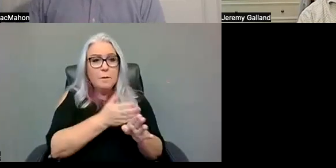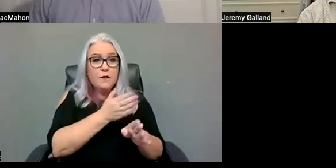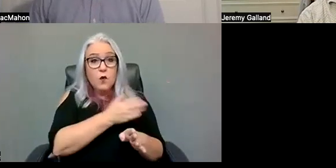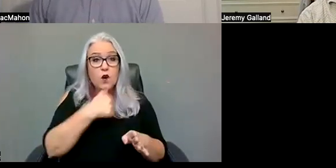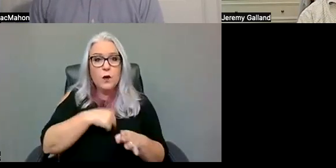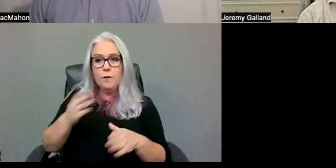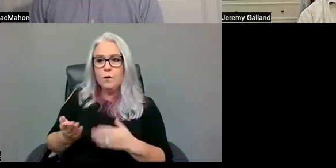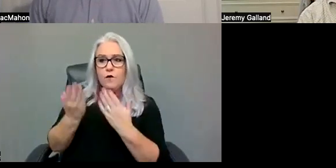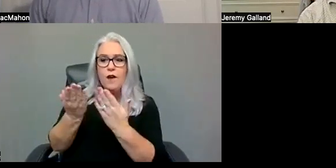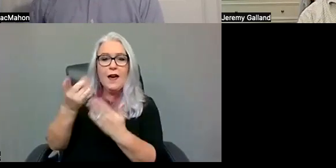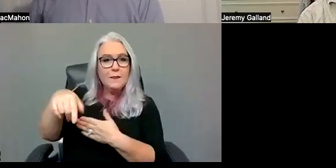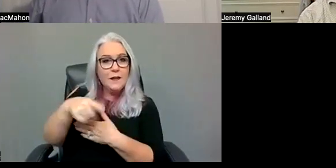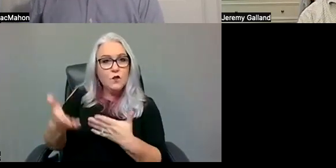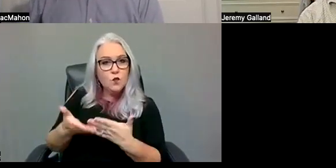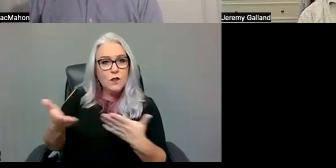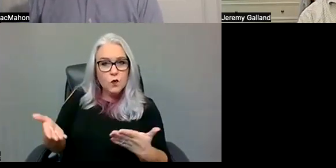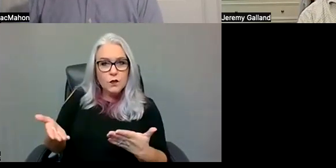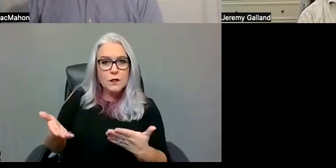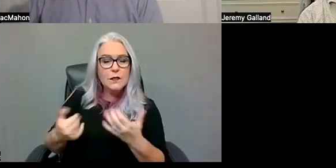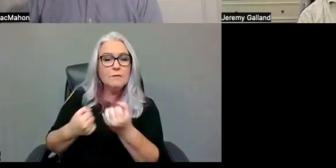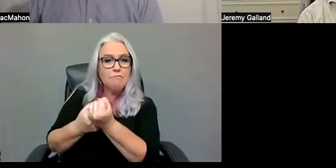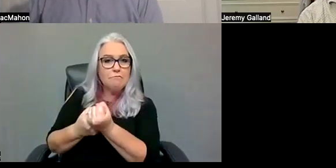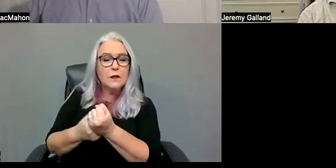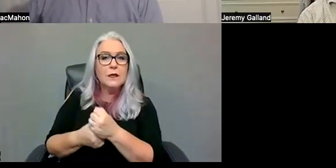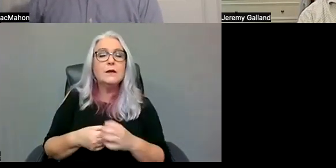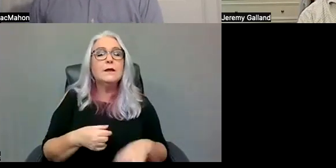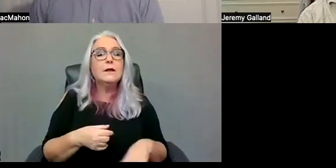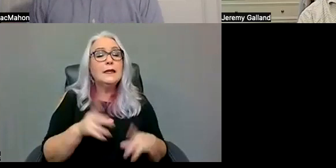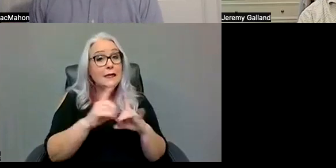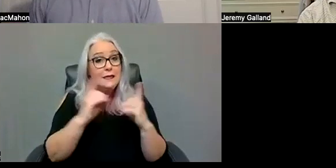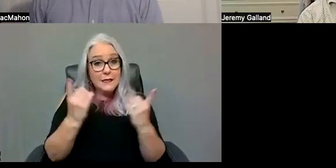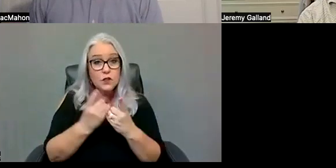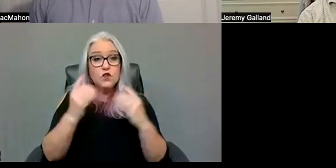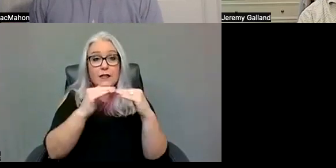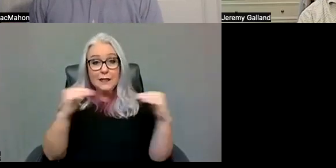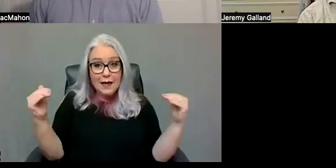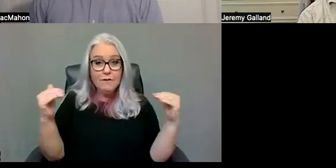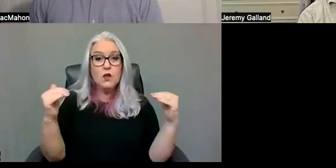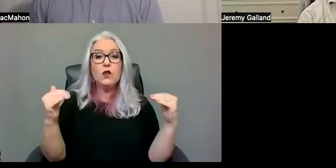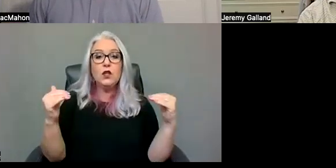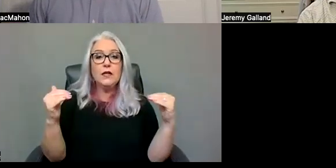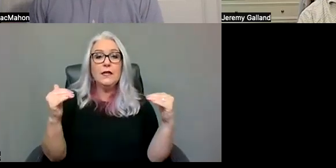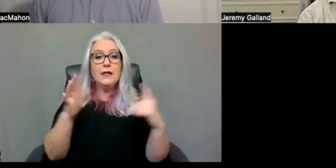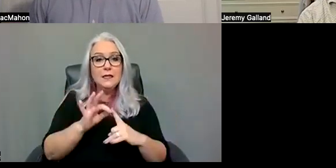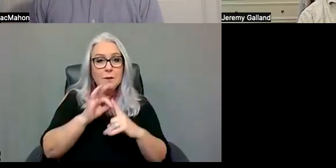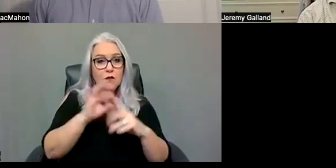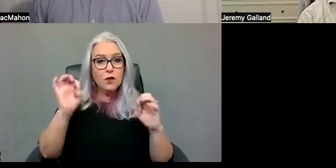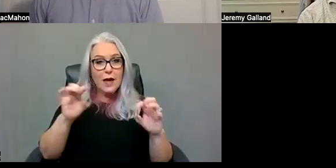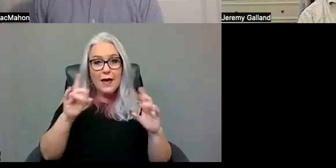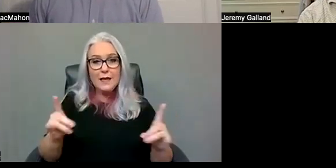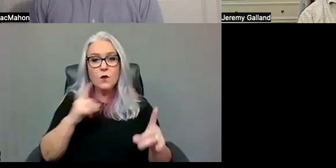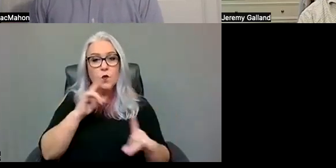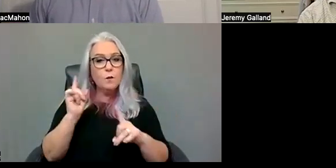there has to be a district level special ed assessment report